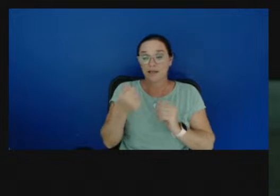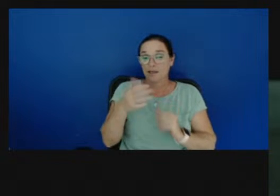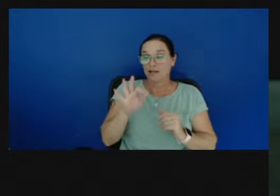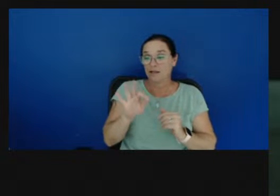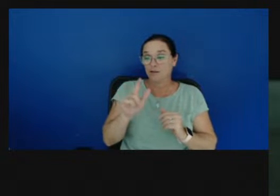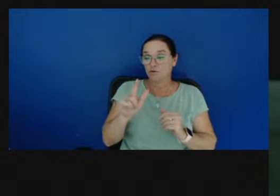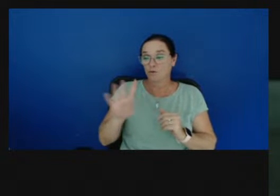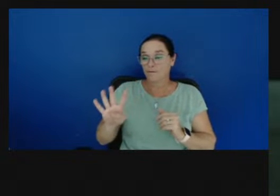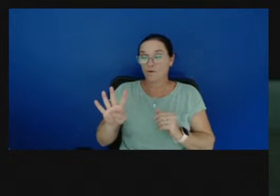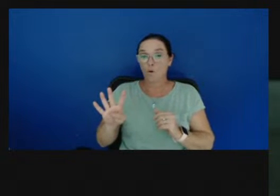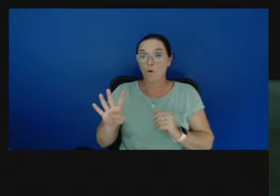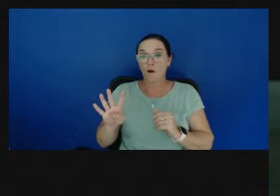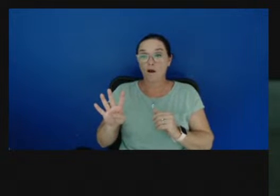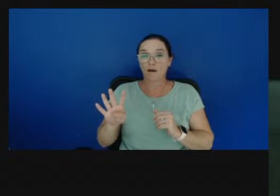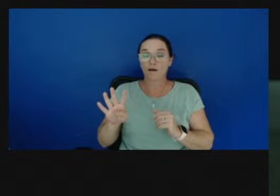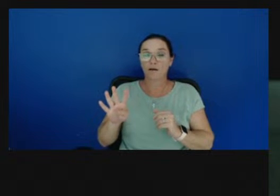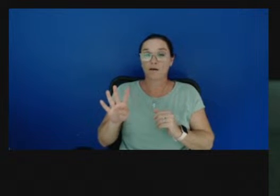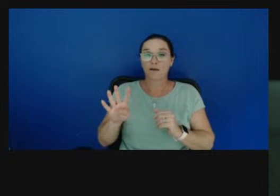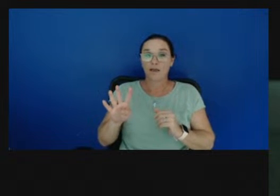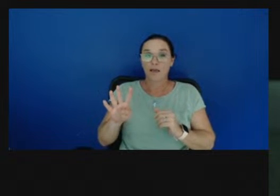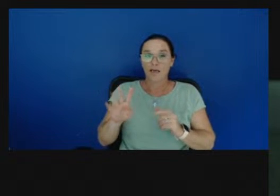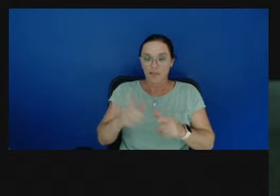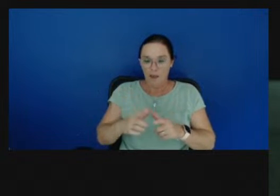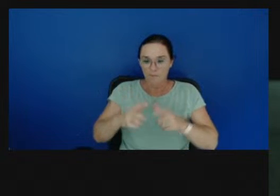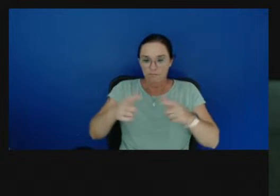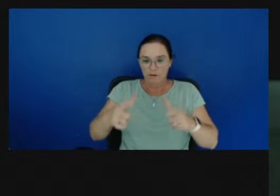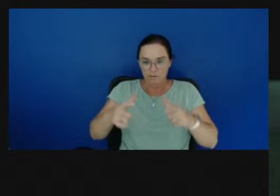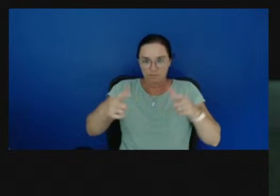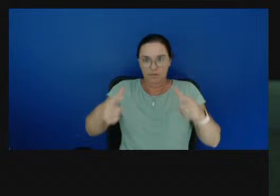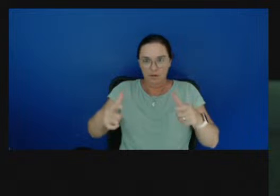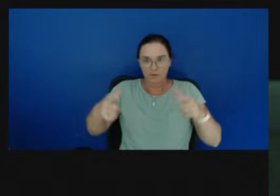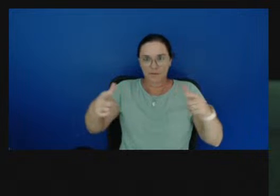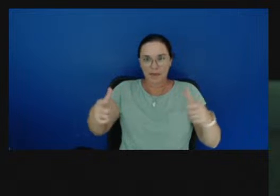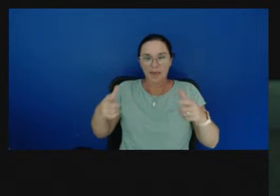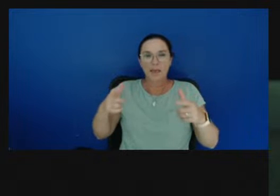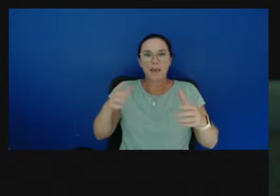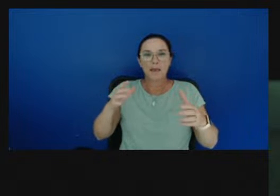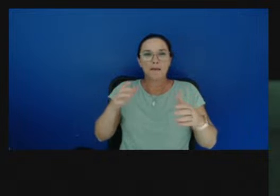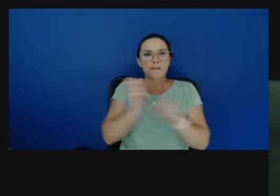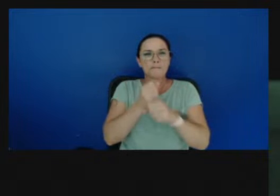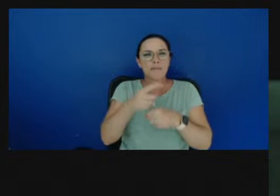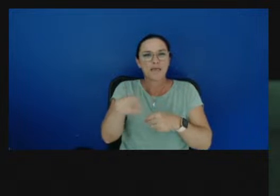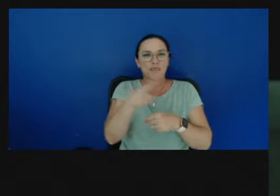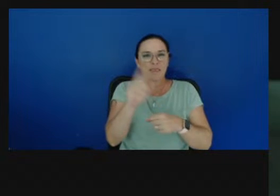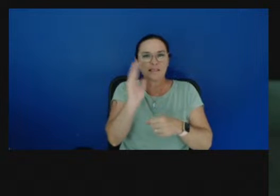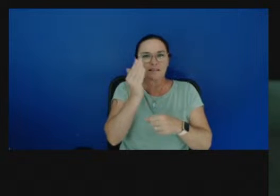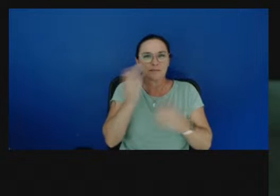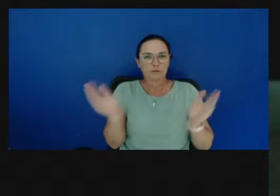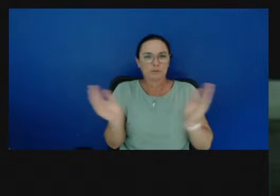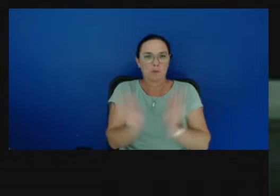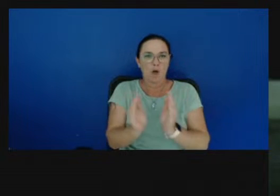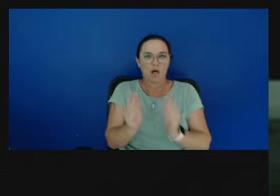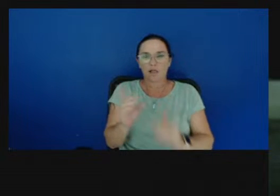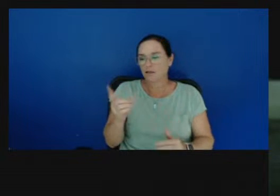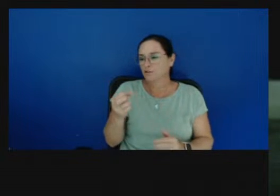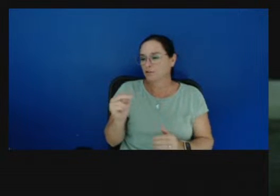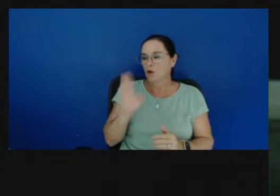the ballistics ejected increased to a size that made these boulders seem tiny, and Don will talk some more about that.